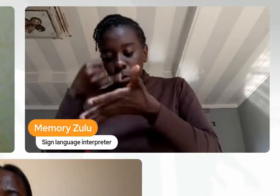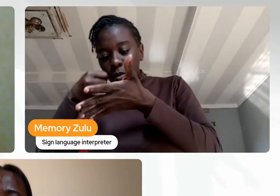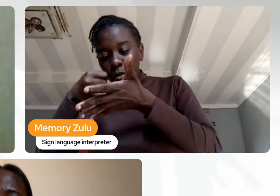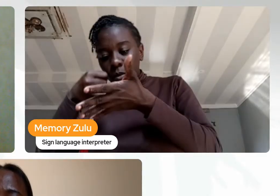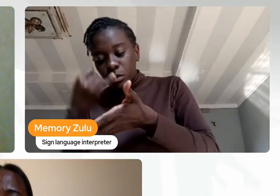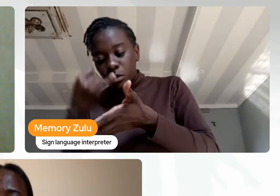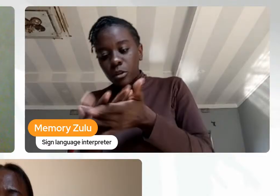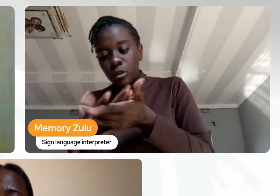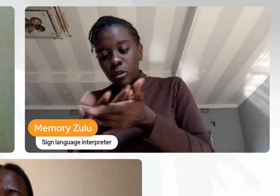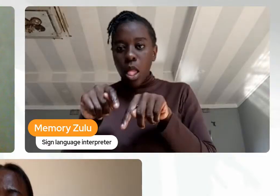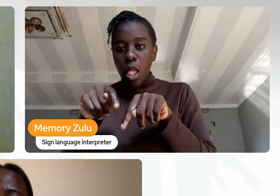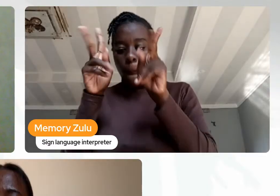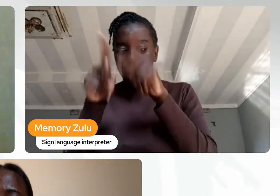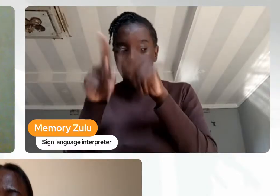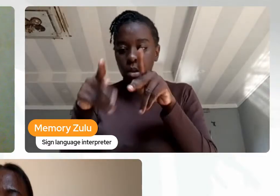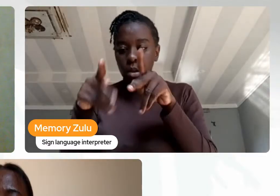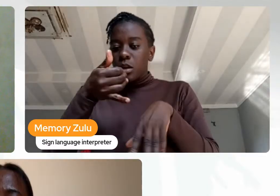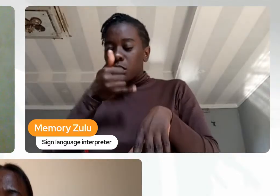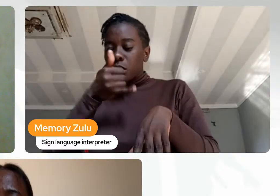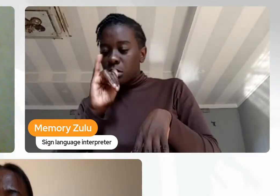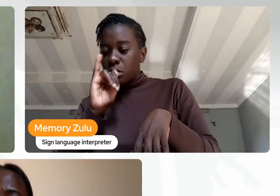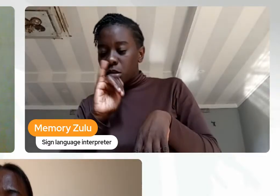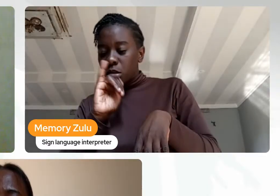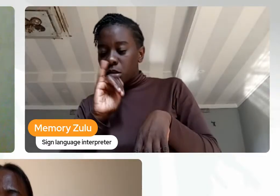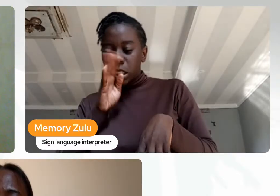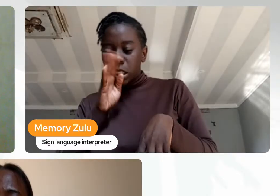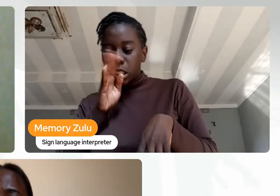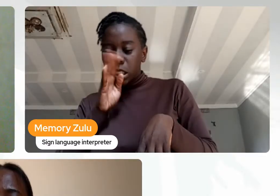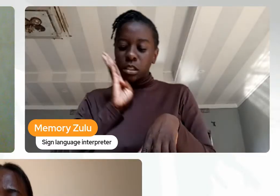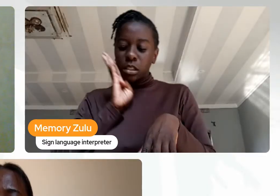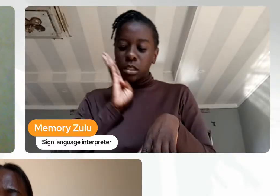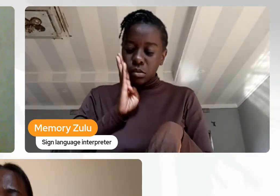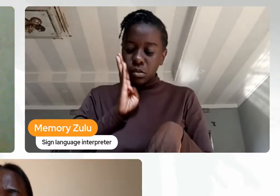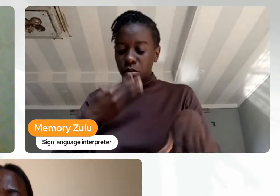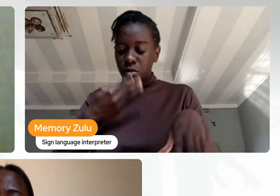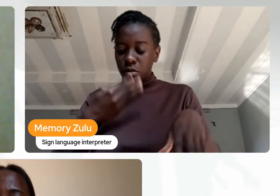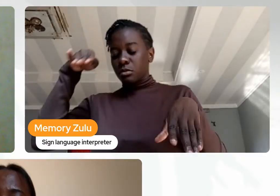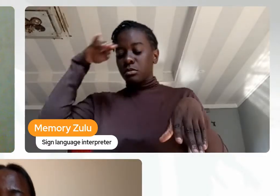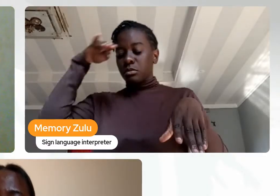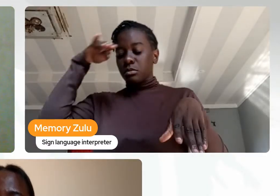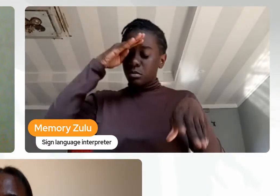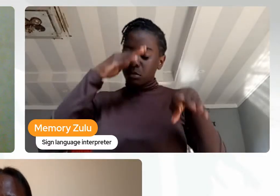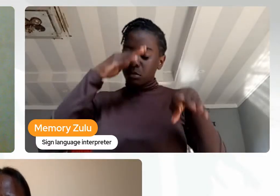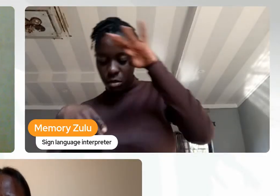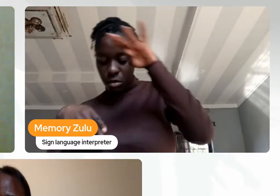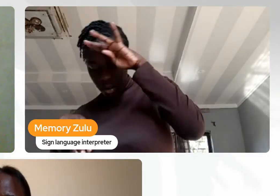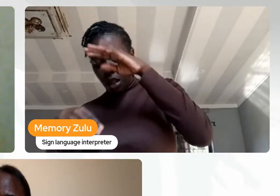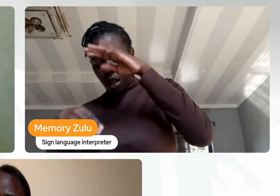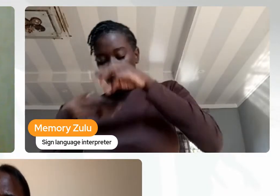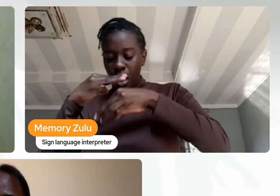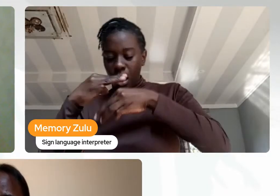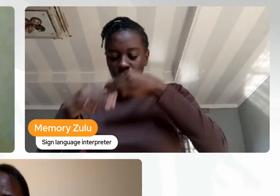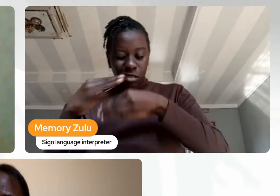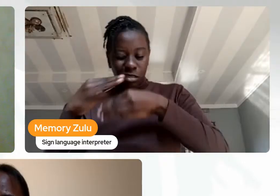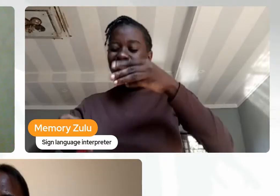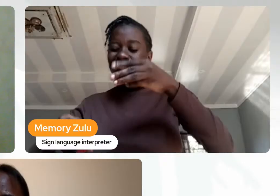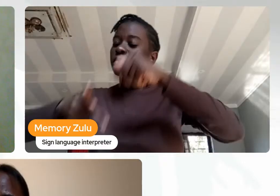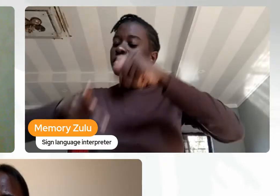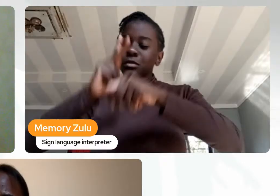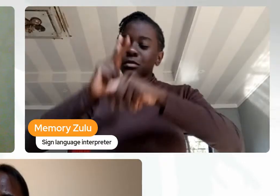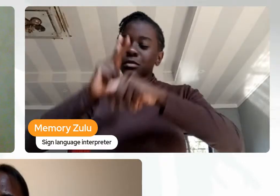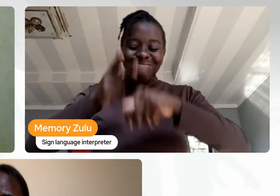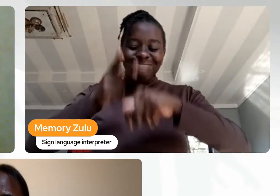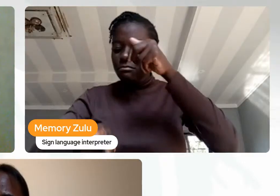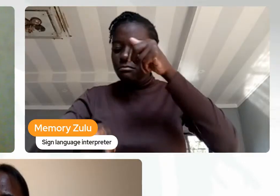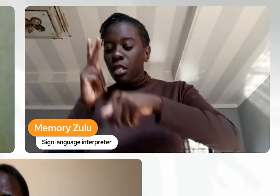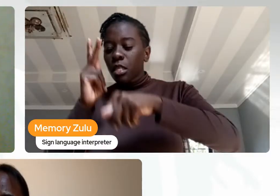activities. And of course, let's not run away of the limited knowledge. You will see to say there